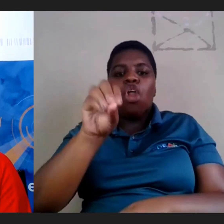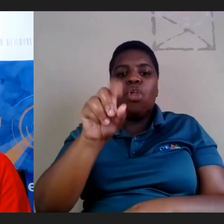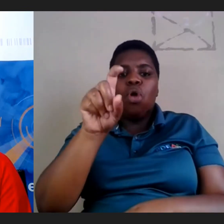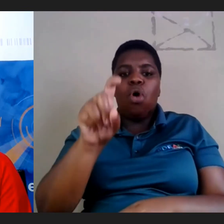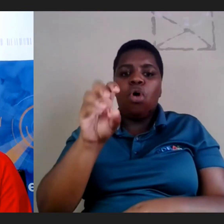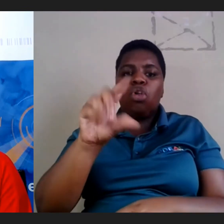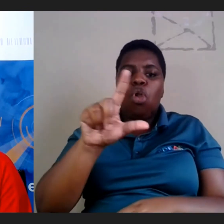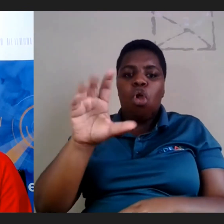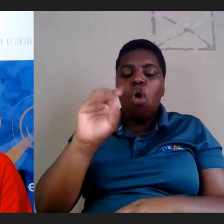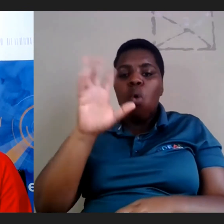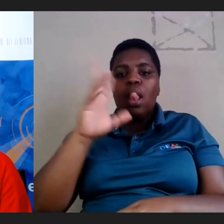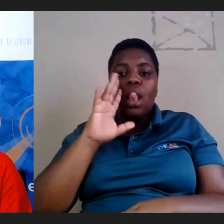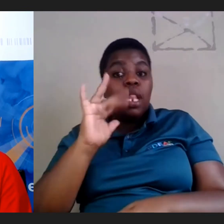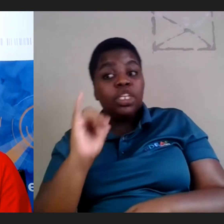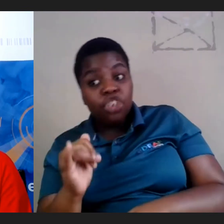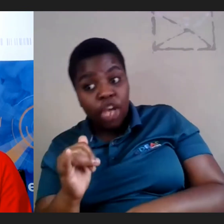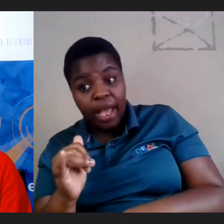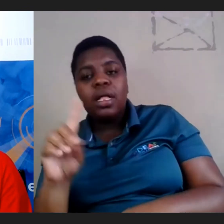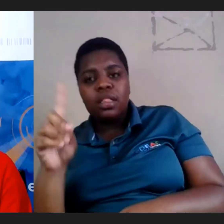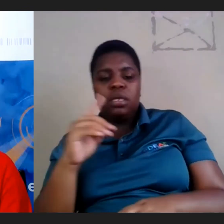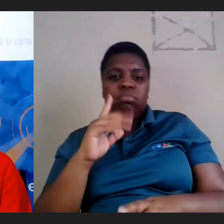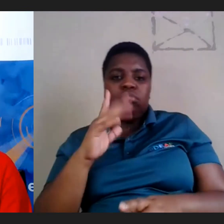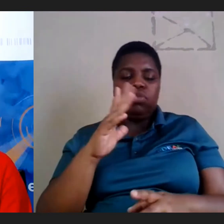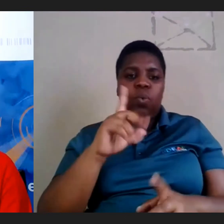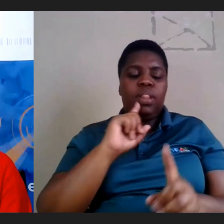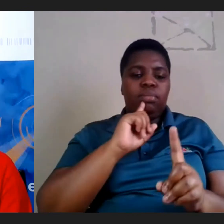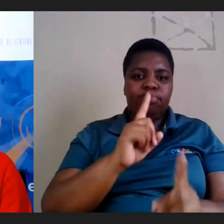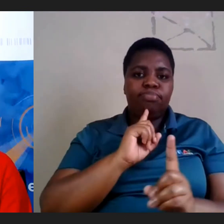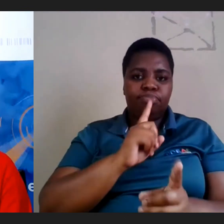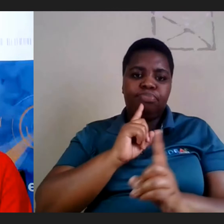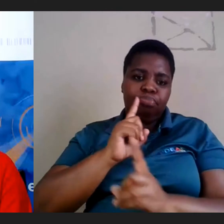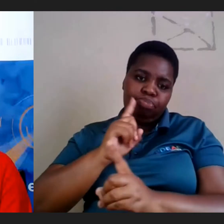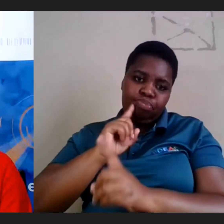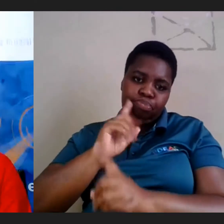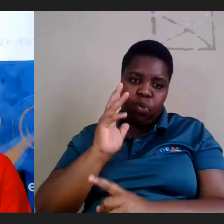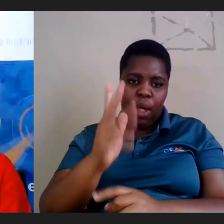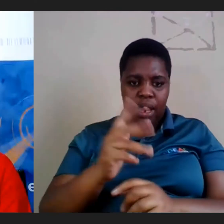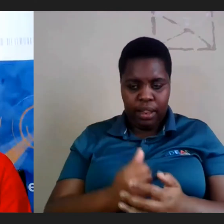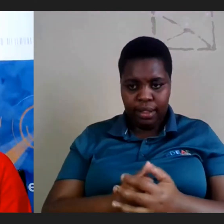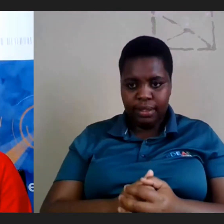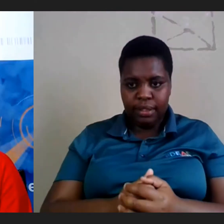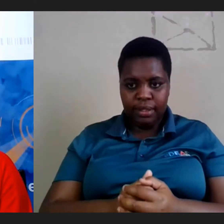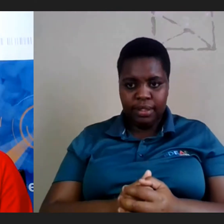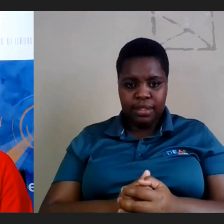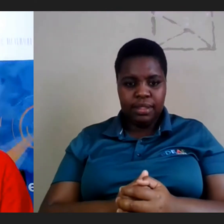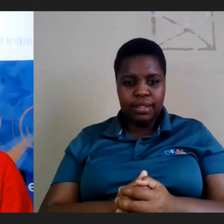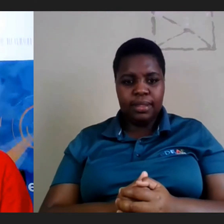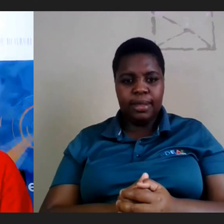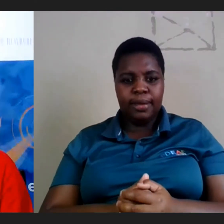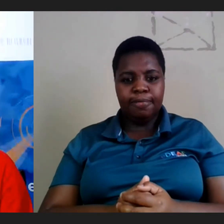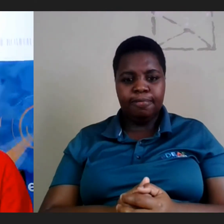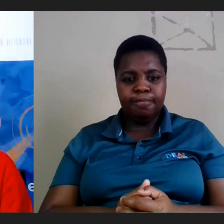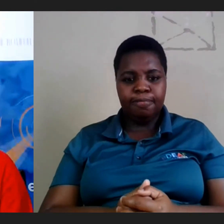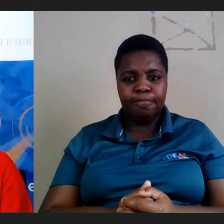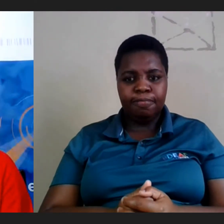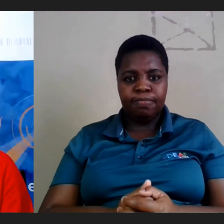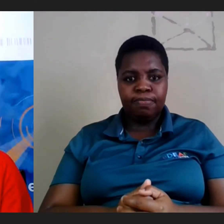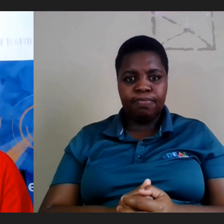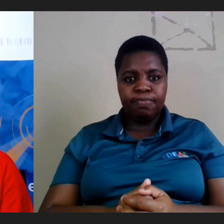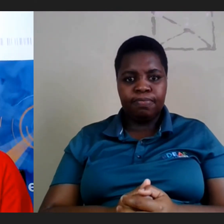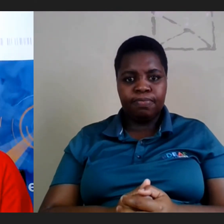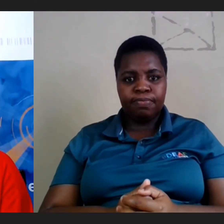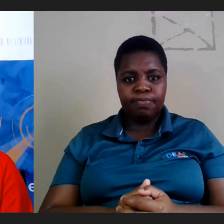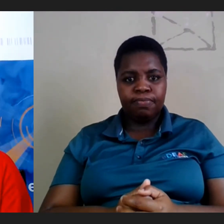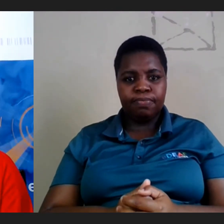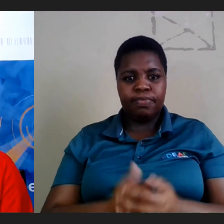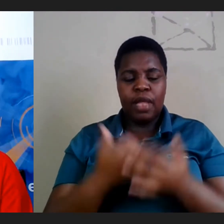chat box. Don't forget to unmute yourself when you do speak. For now, I